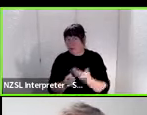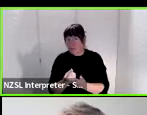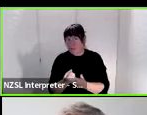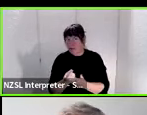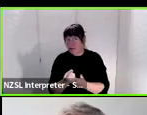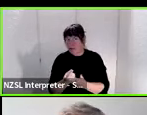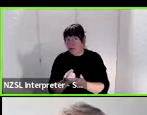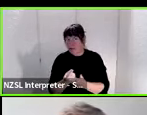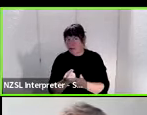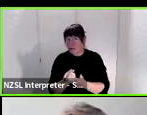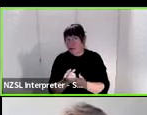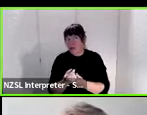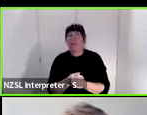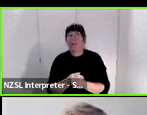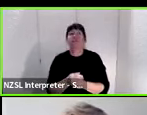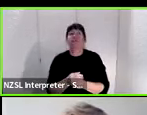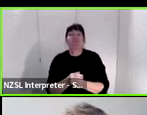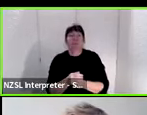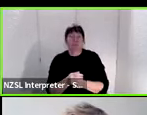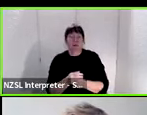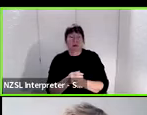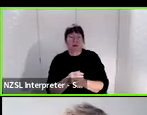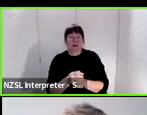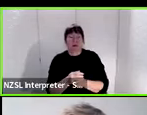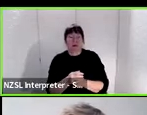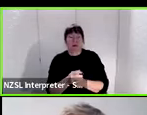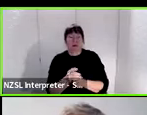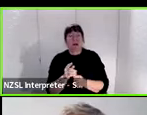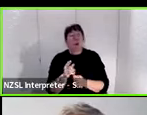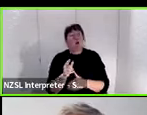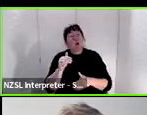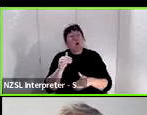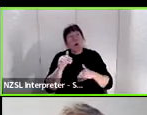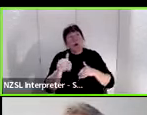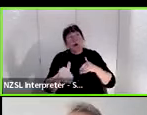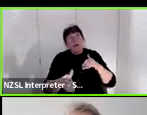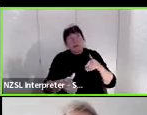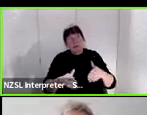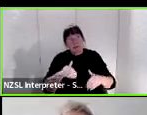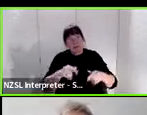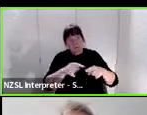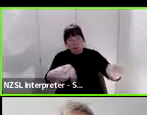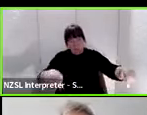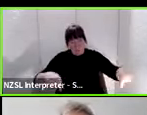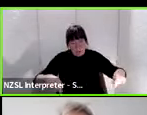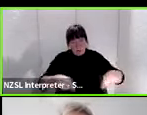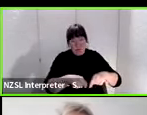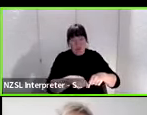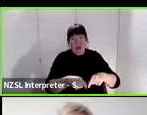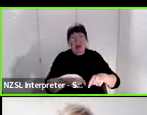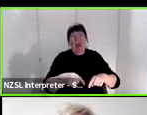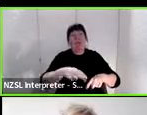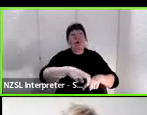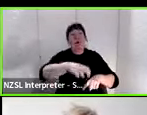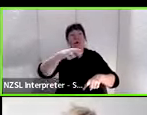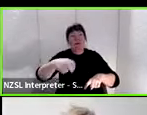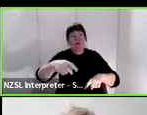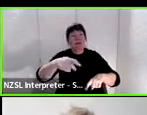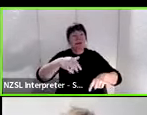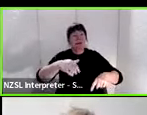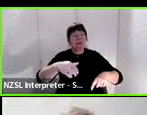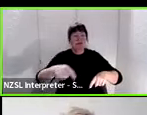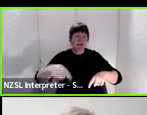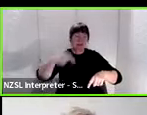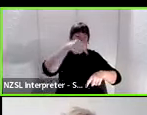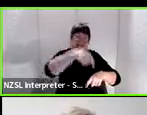peculiar to have hoists to get into the pools, but they're not putting them in, they're not creating changing places where